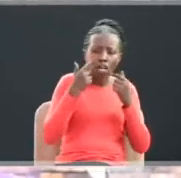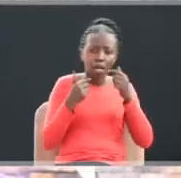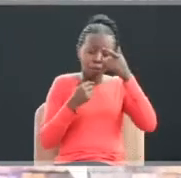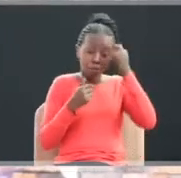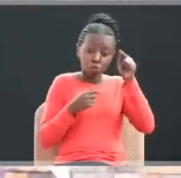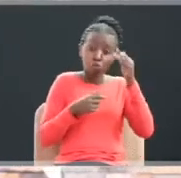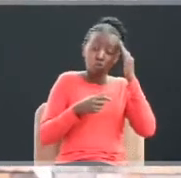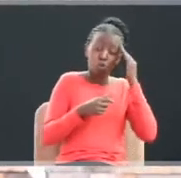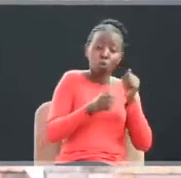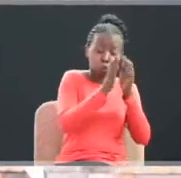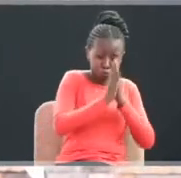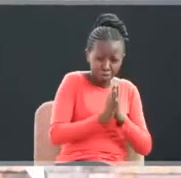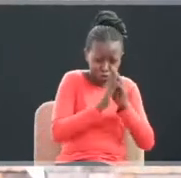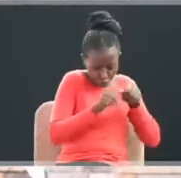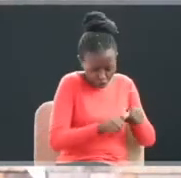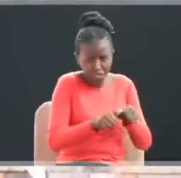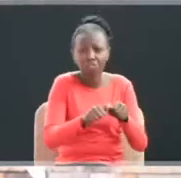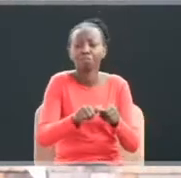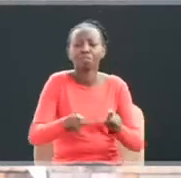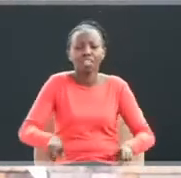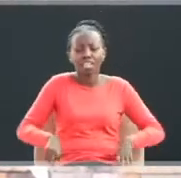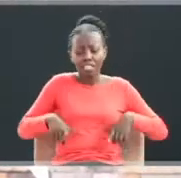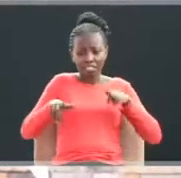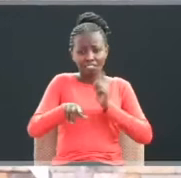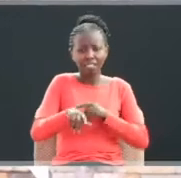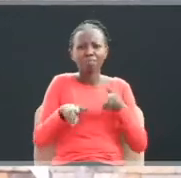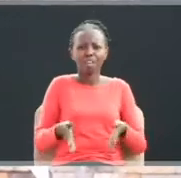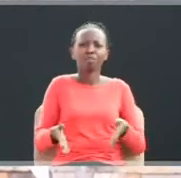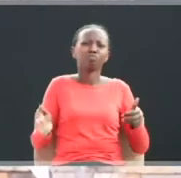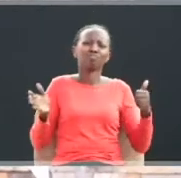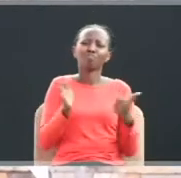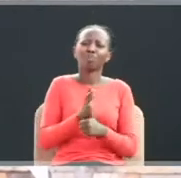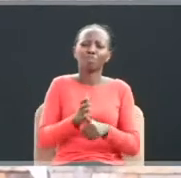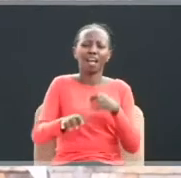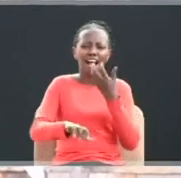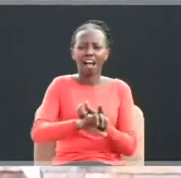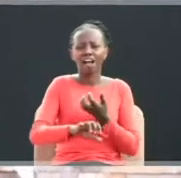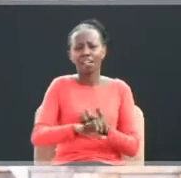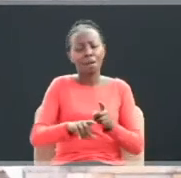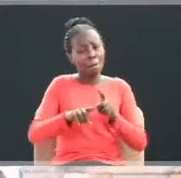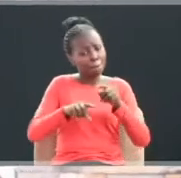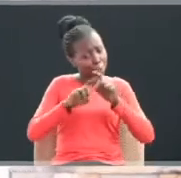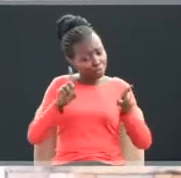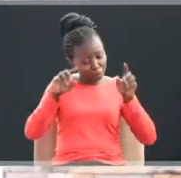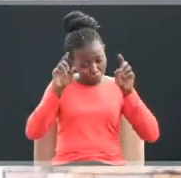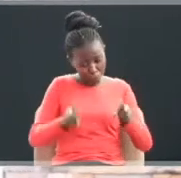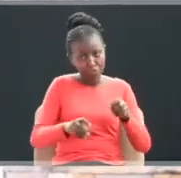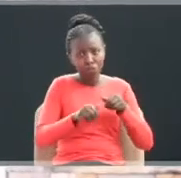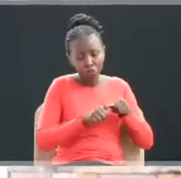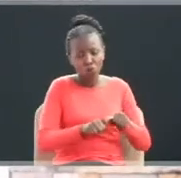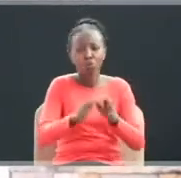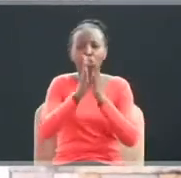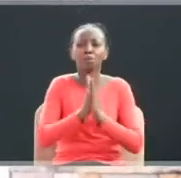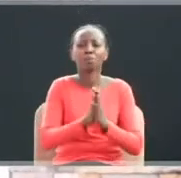times, we know we live in times that are very difficult. Even now, we need to keep on praying and praying. And